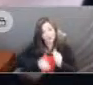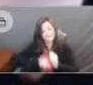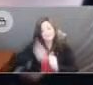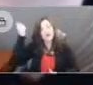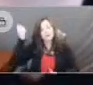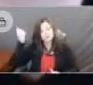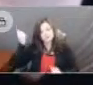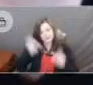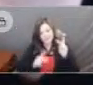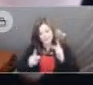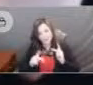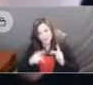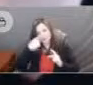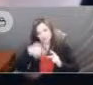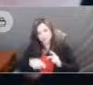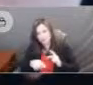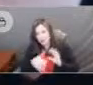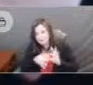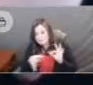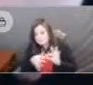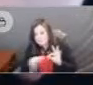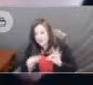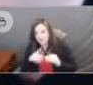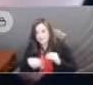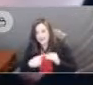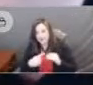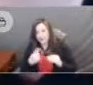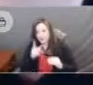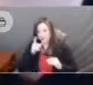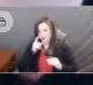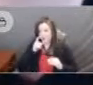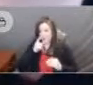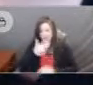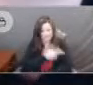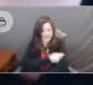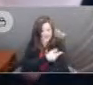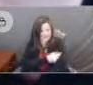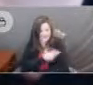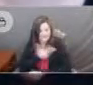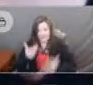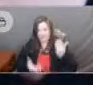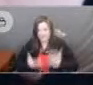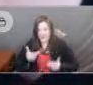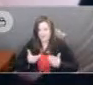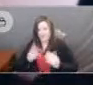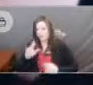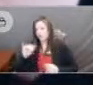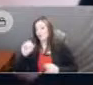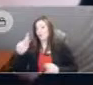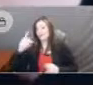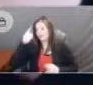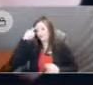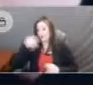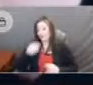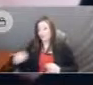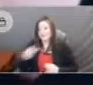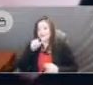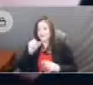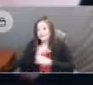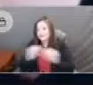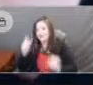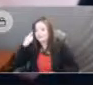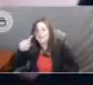majority. Can you please speak to for whom the vaccine might be risky, not safe